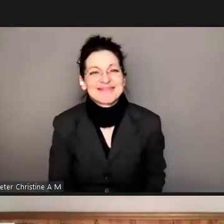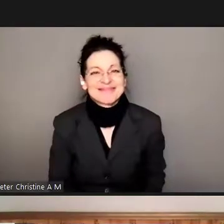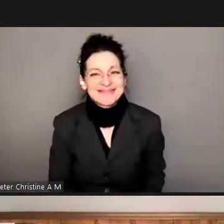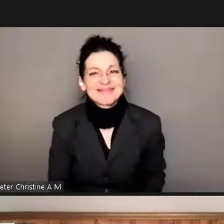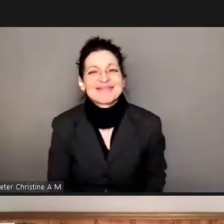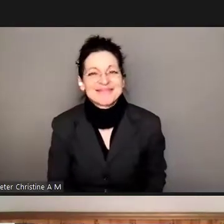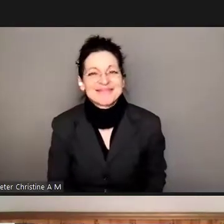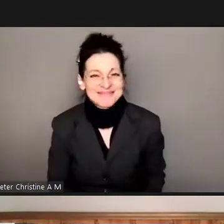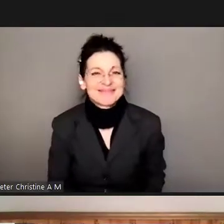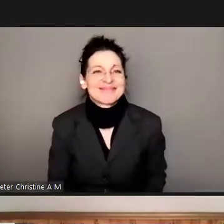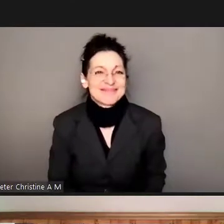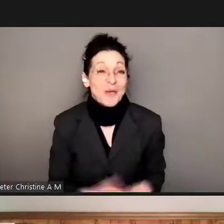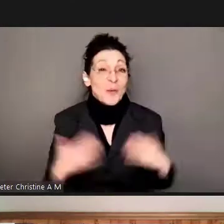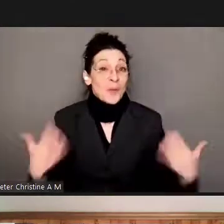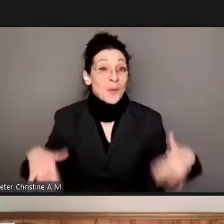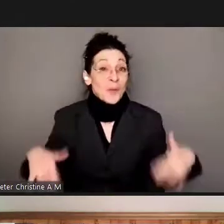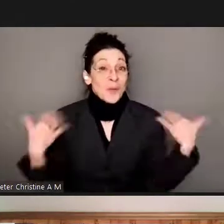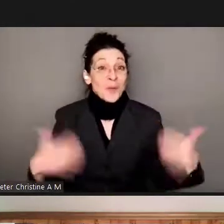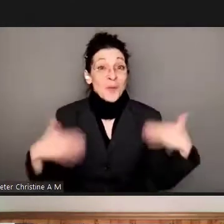Whoosh, here we are.